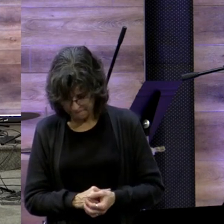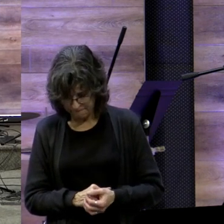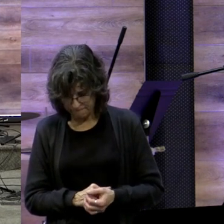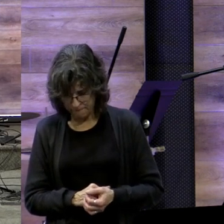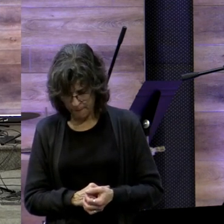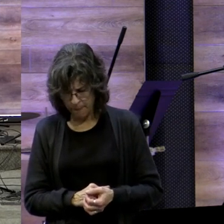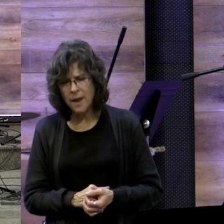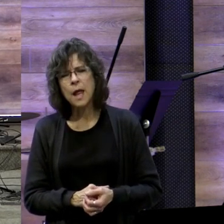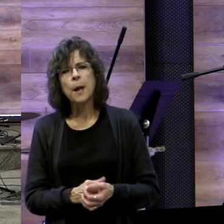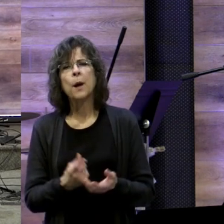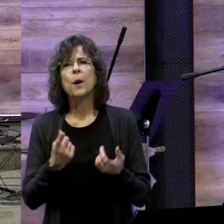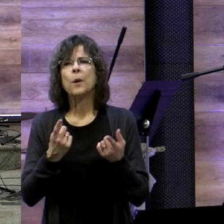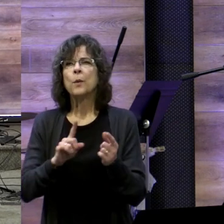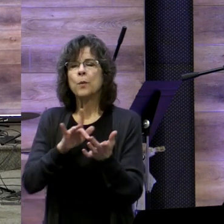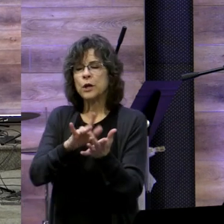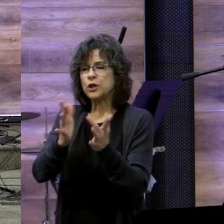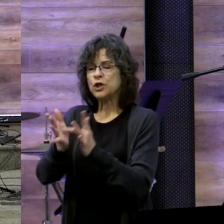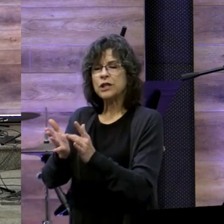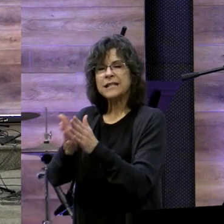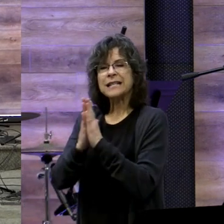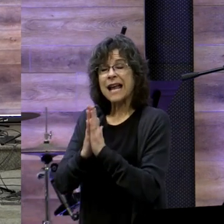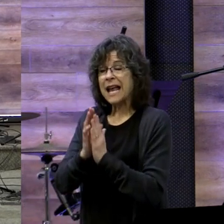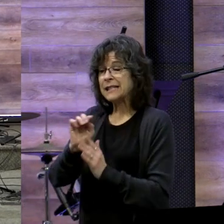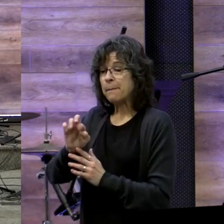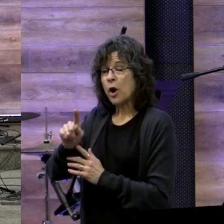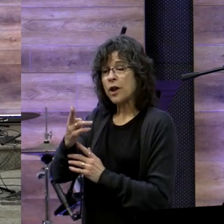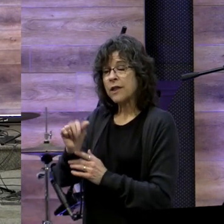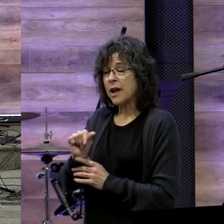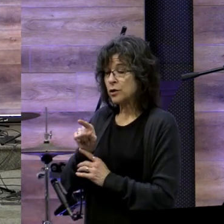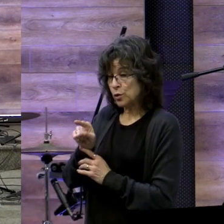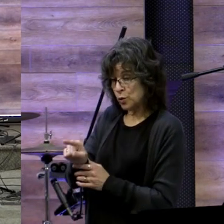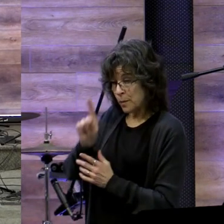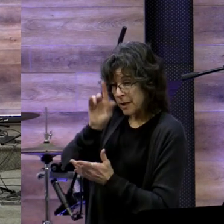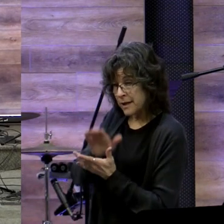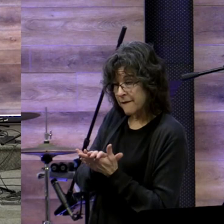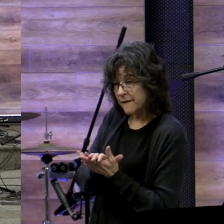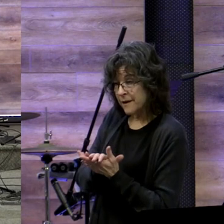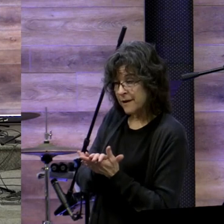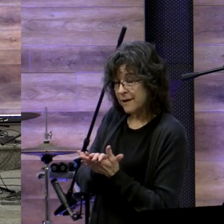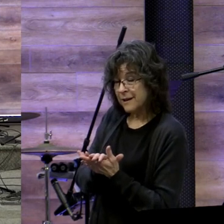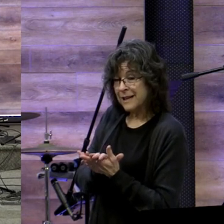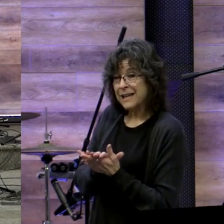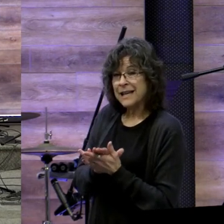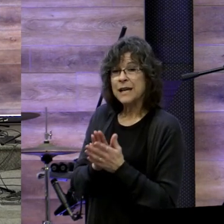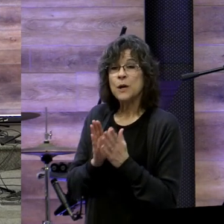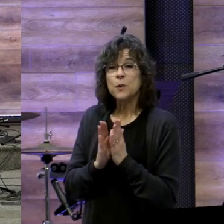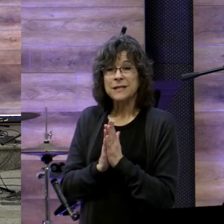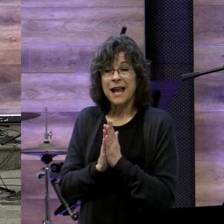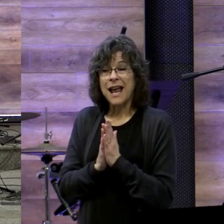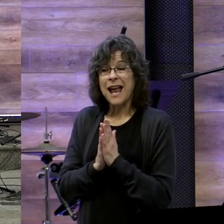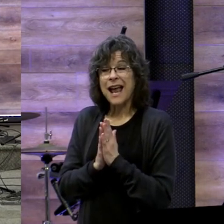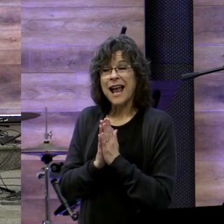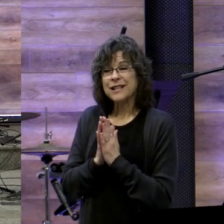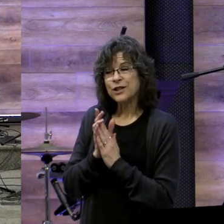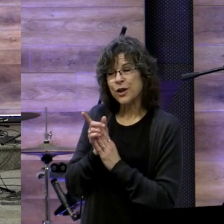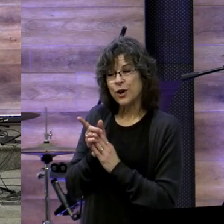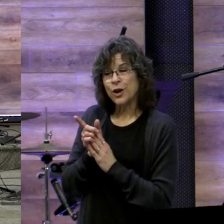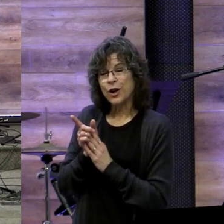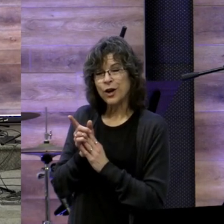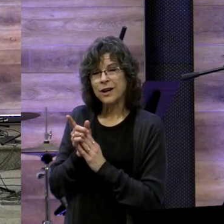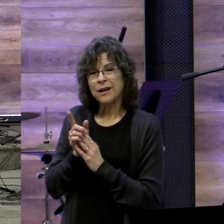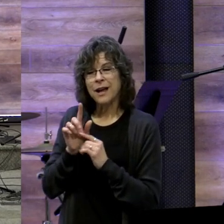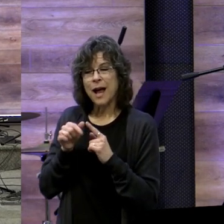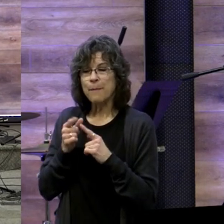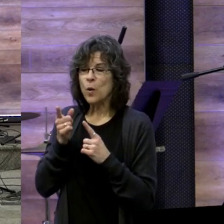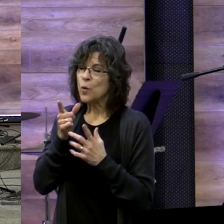When Jesus asked Martha, "Do you believe?" he was asking her to respond to who she knew he was,